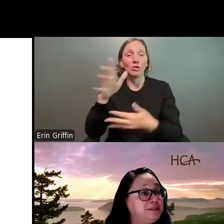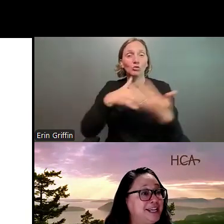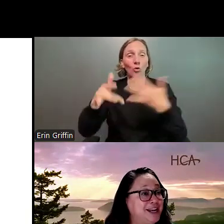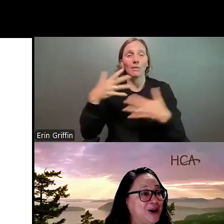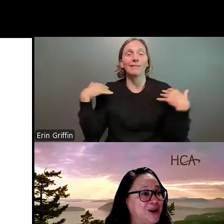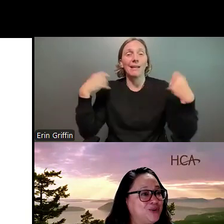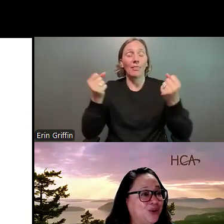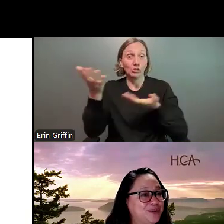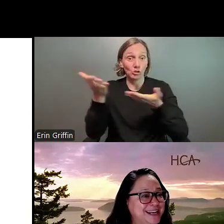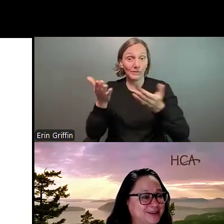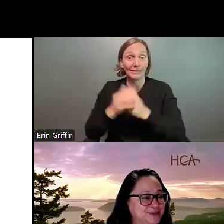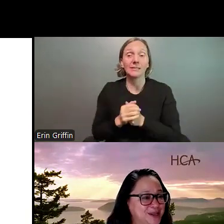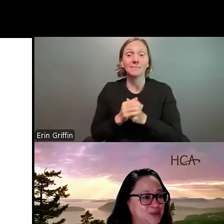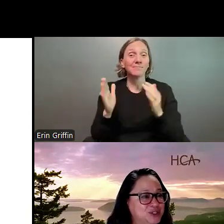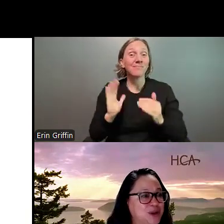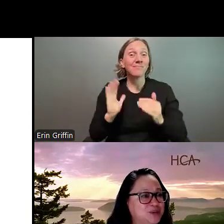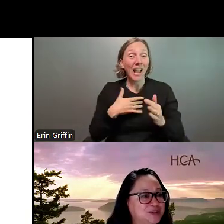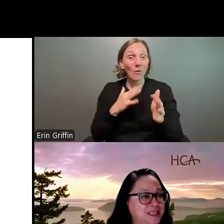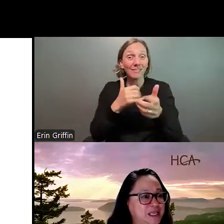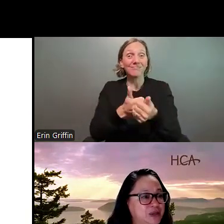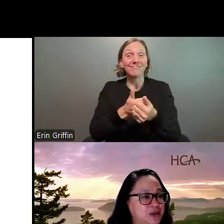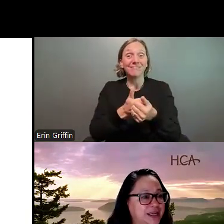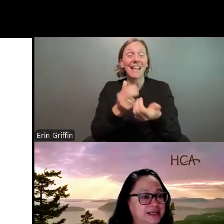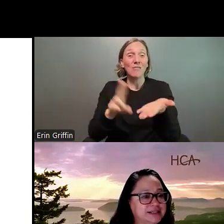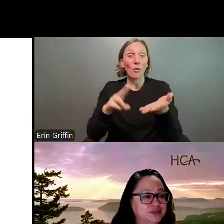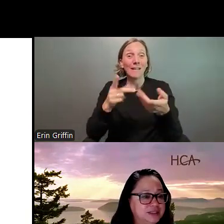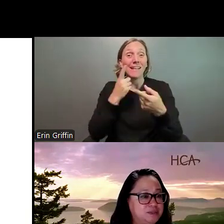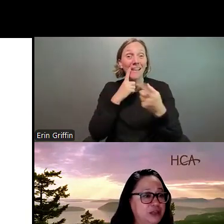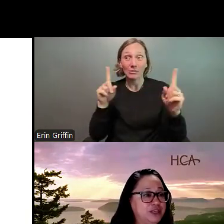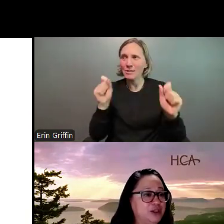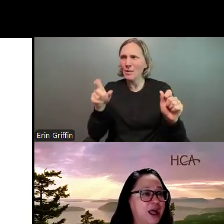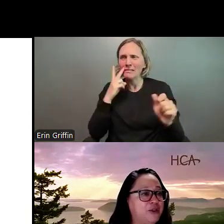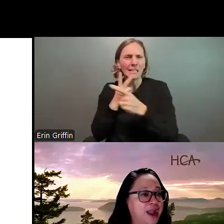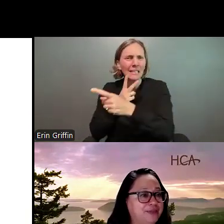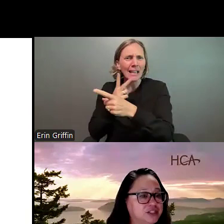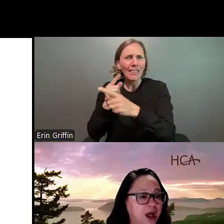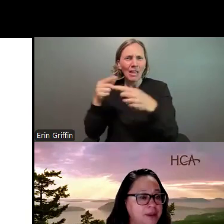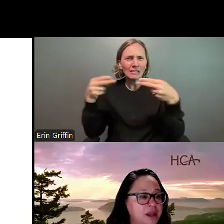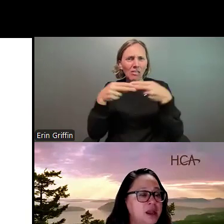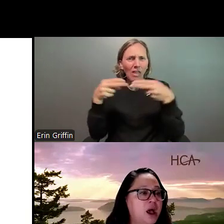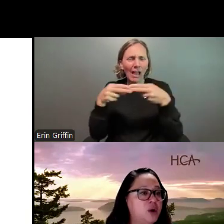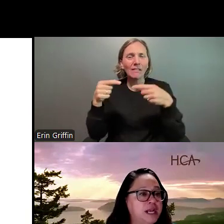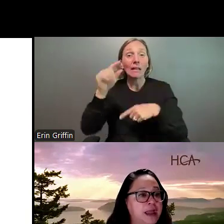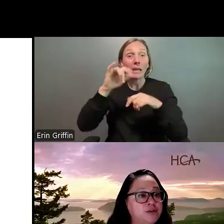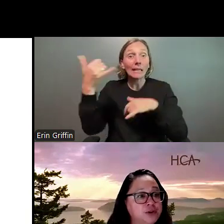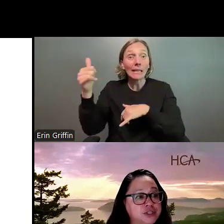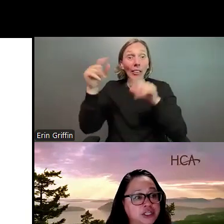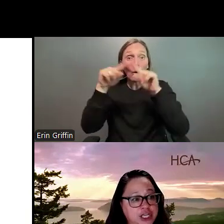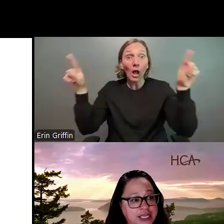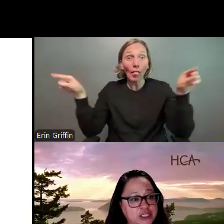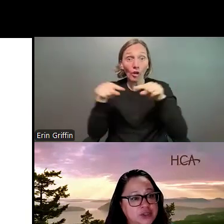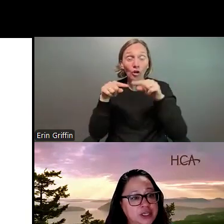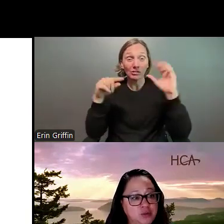We update our enrollment announcement, which is what you see here in sort of this pale yellow color at the top, whenever there's